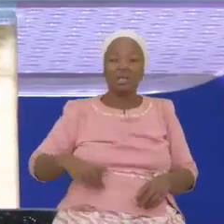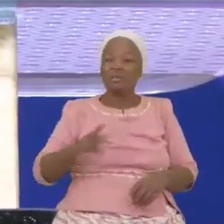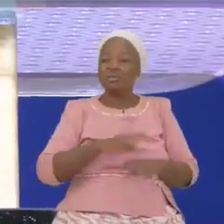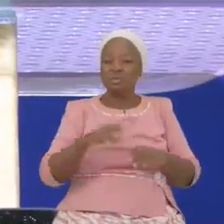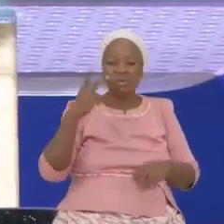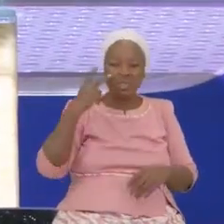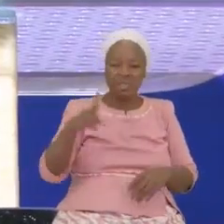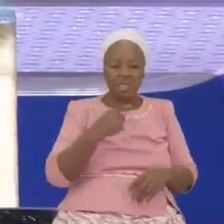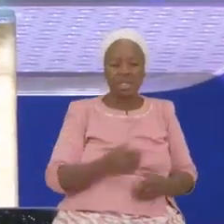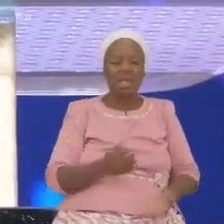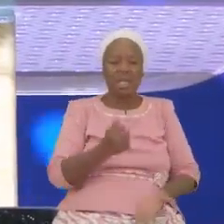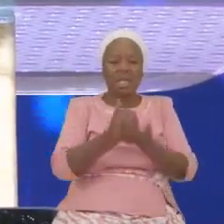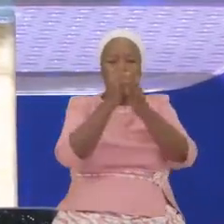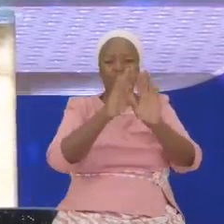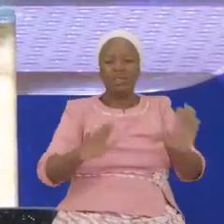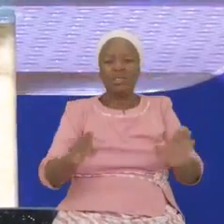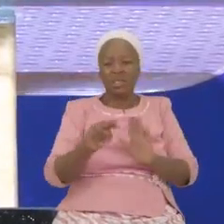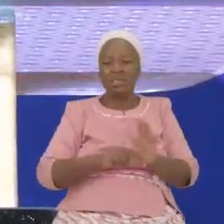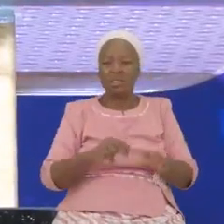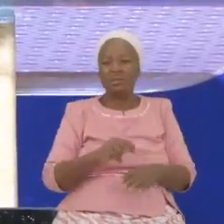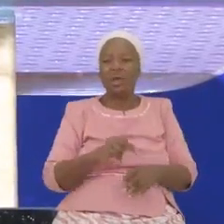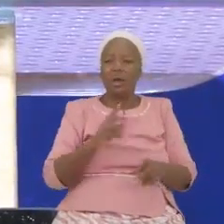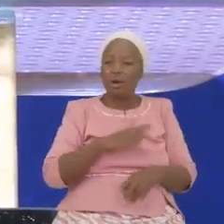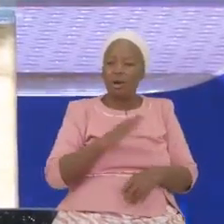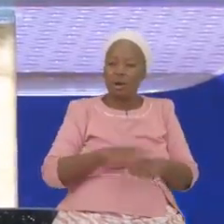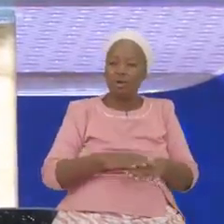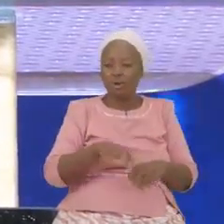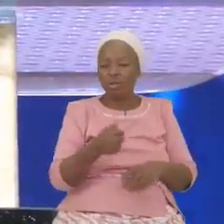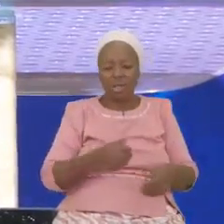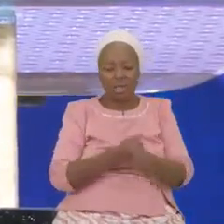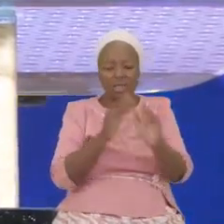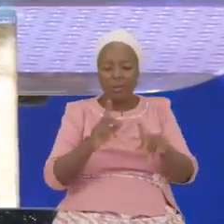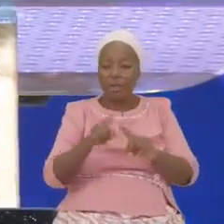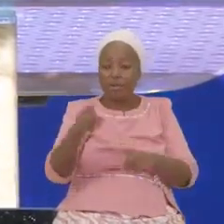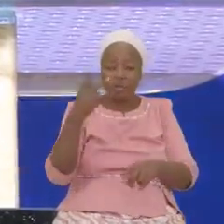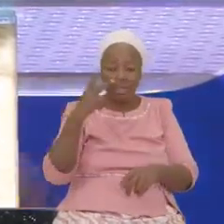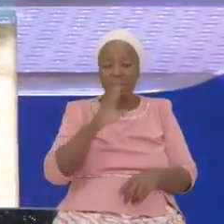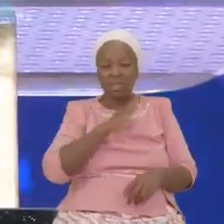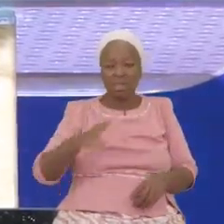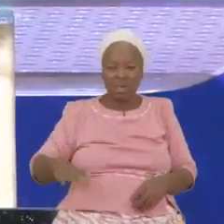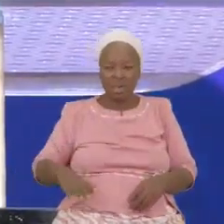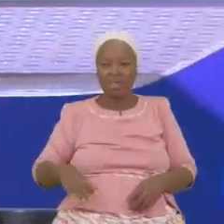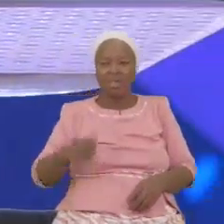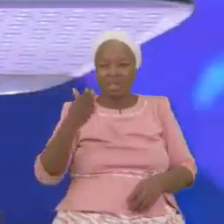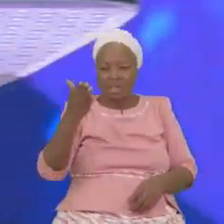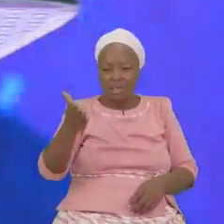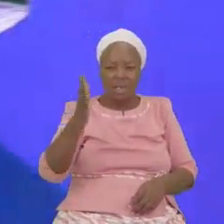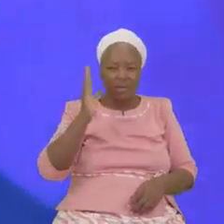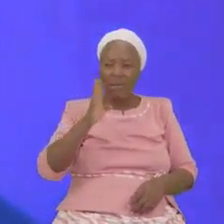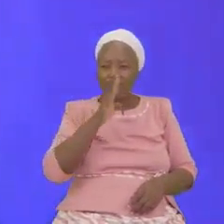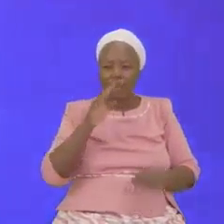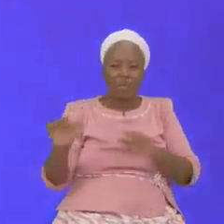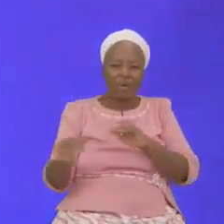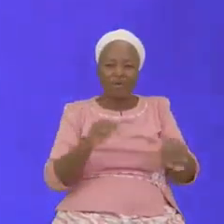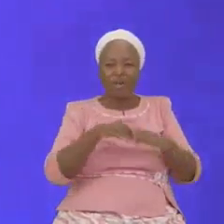the helplessness of the other disciples, you see Christ. There will be performance in your